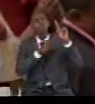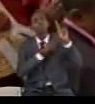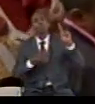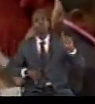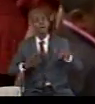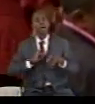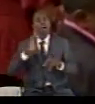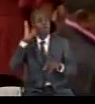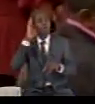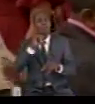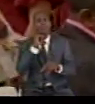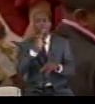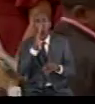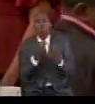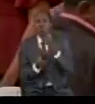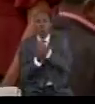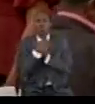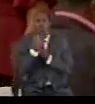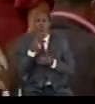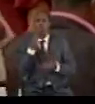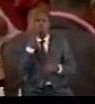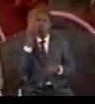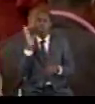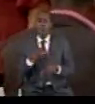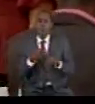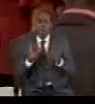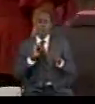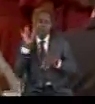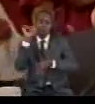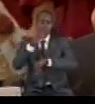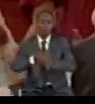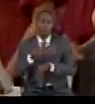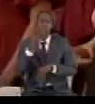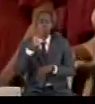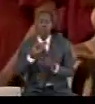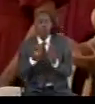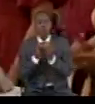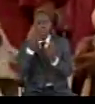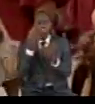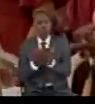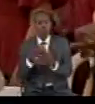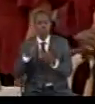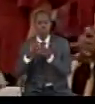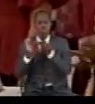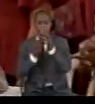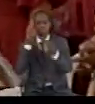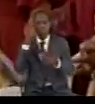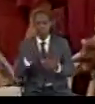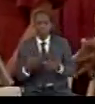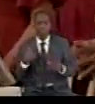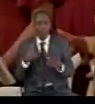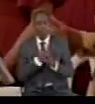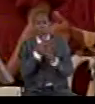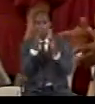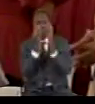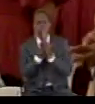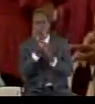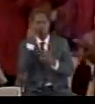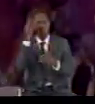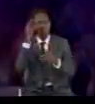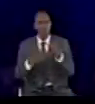evil i will overcome evil with good in jesus name we pray finally